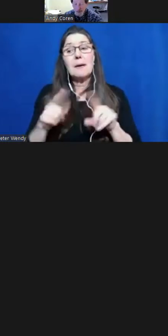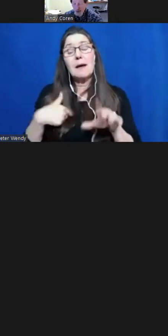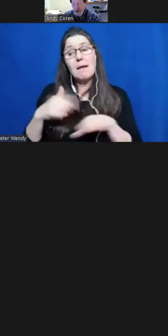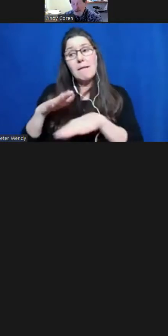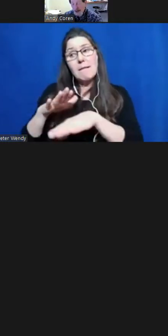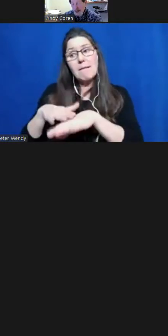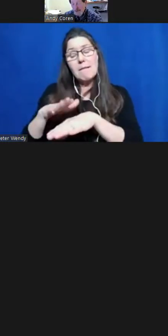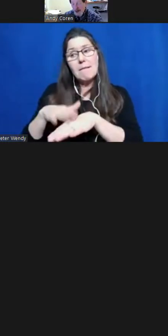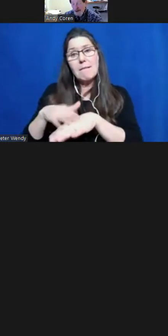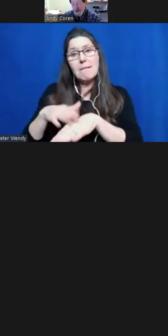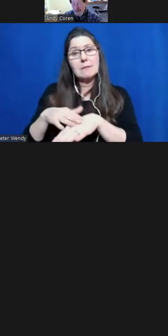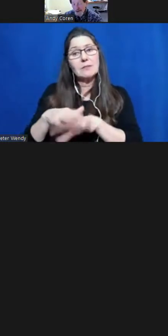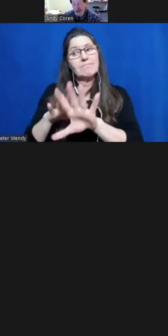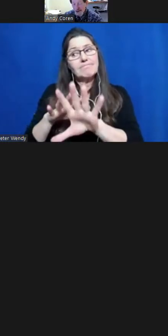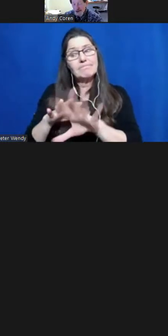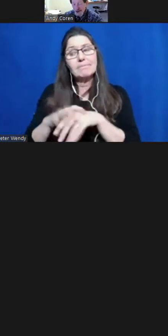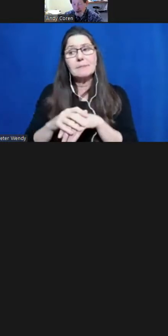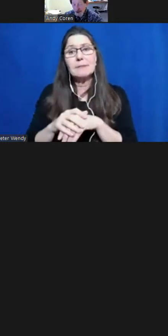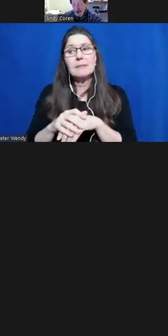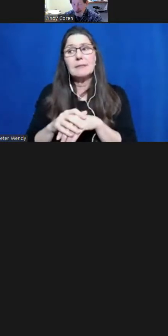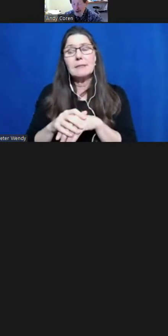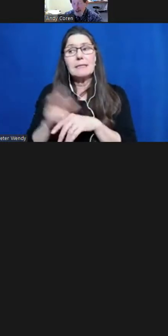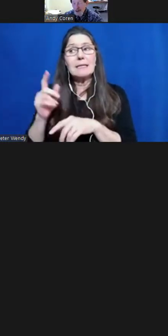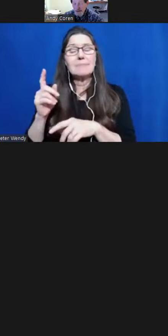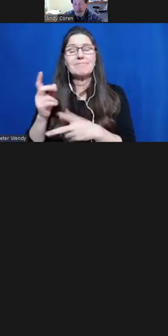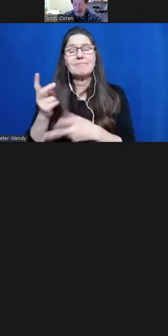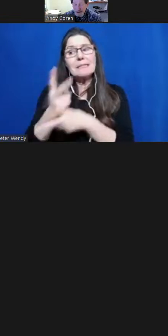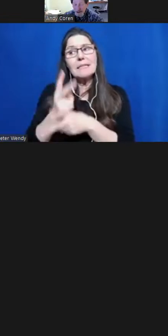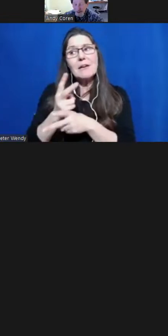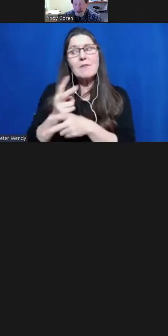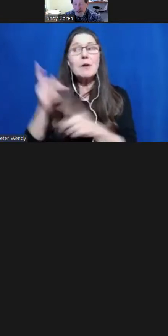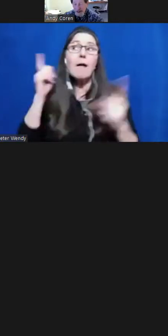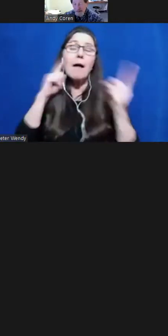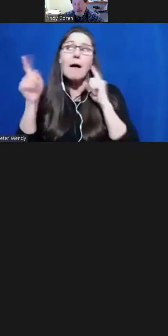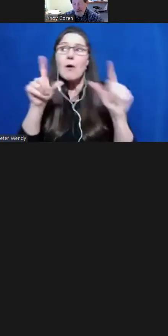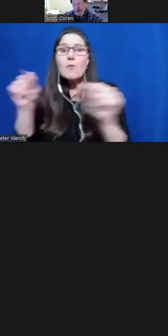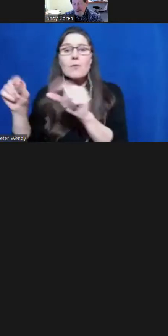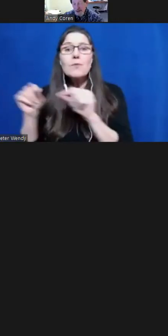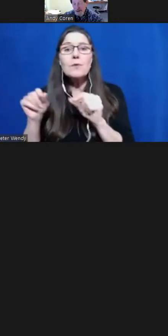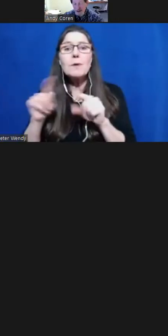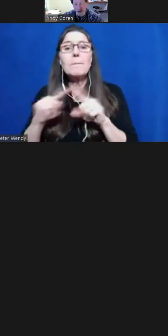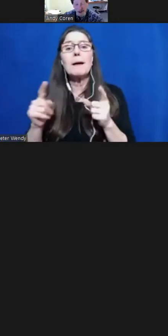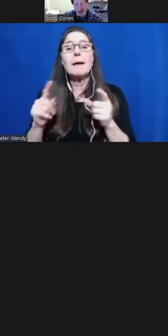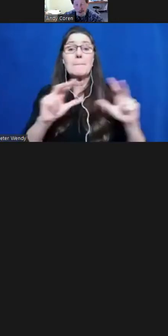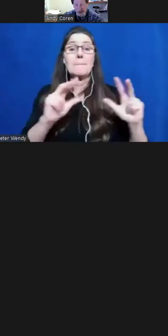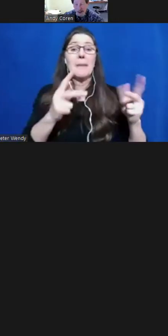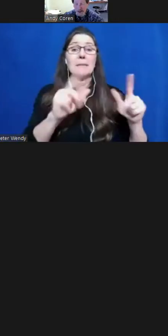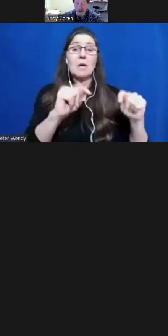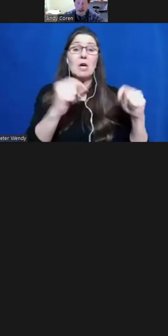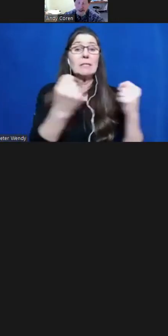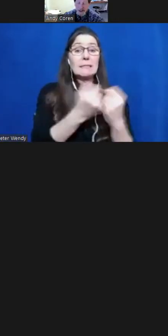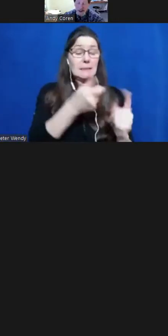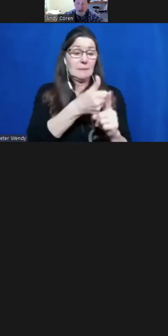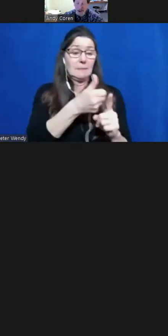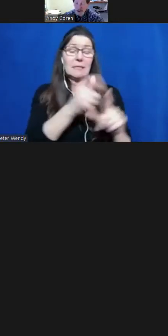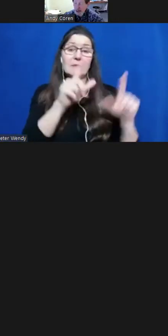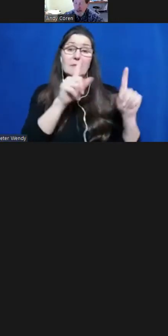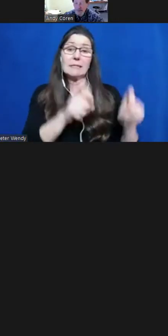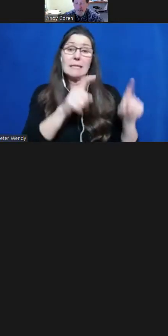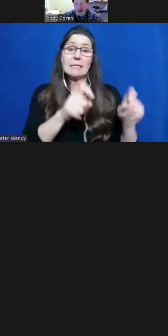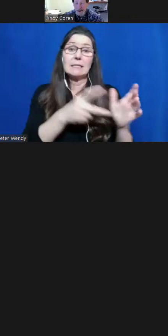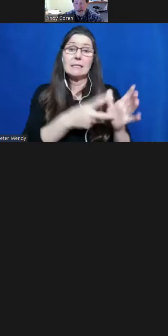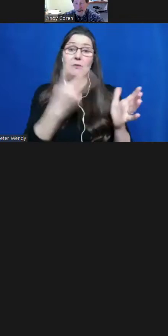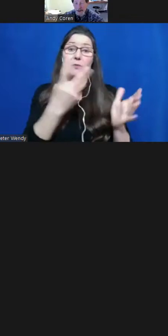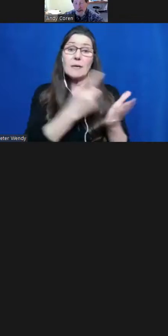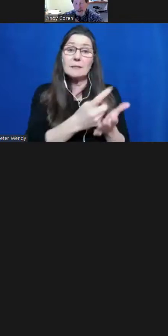anecdotal reports. I've gotten a number of letters also. The basketball team is testing twice a week. We do not